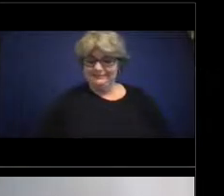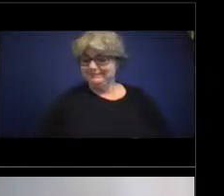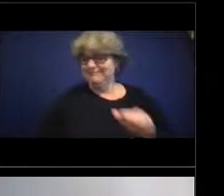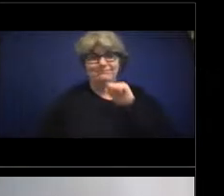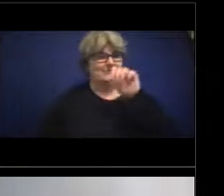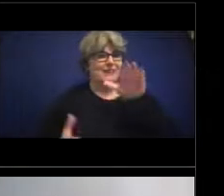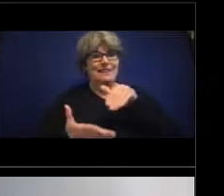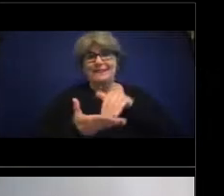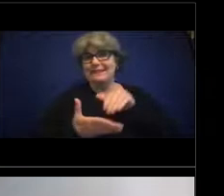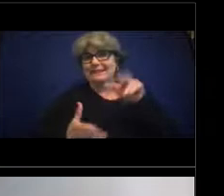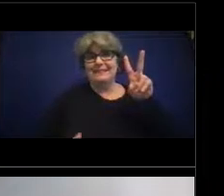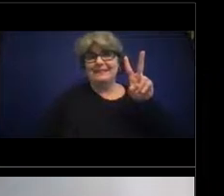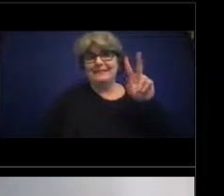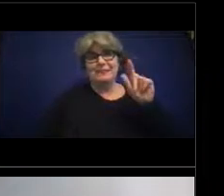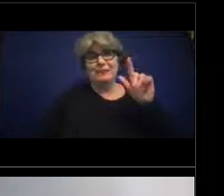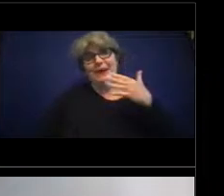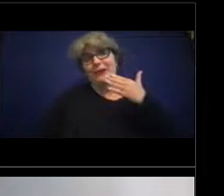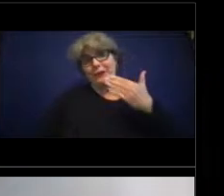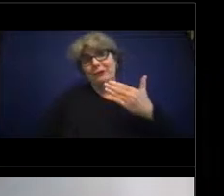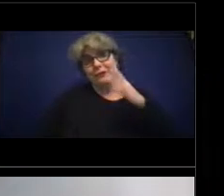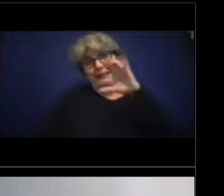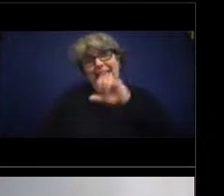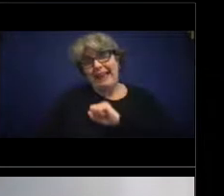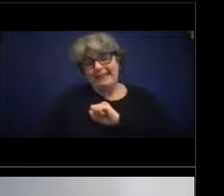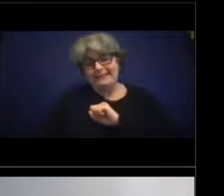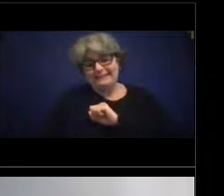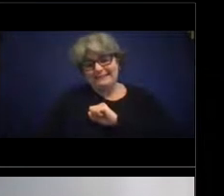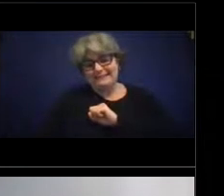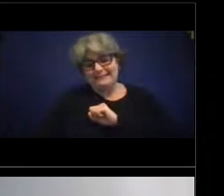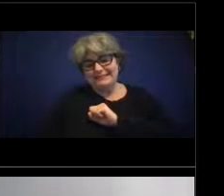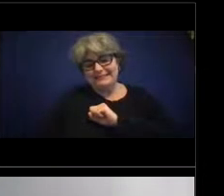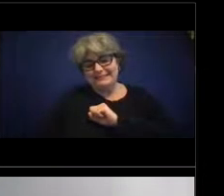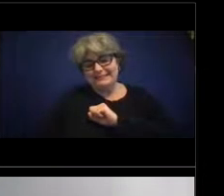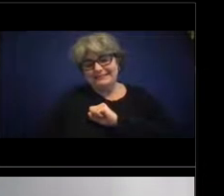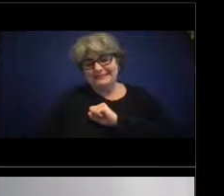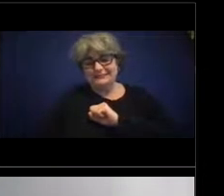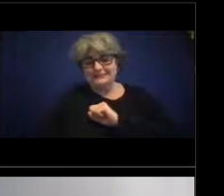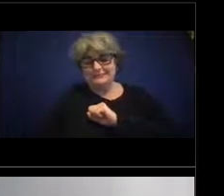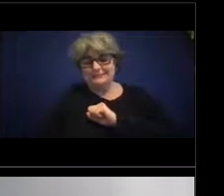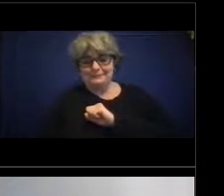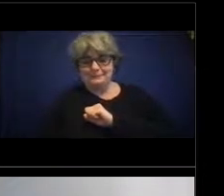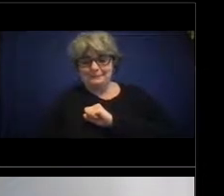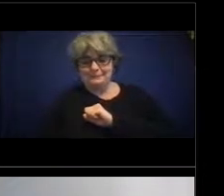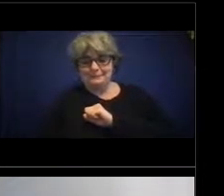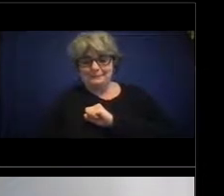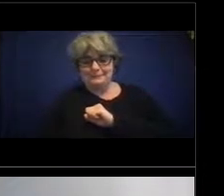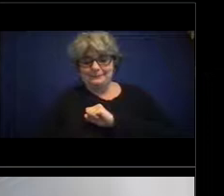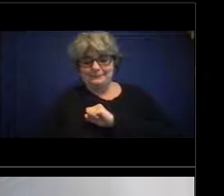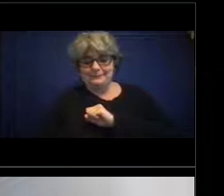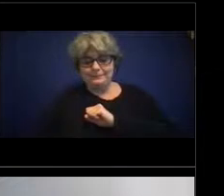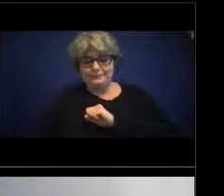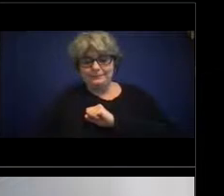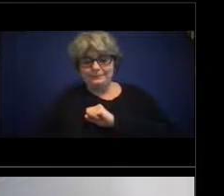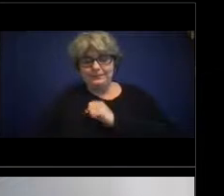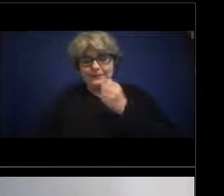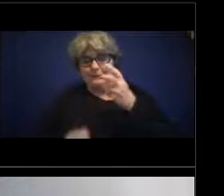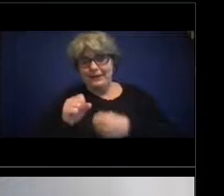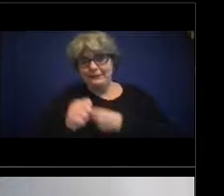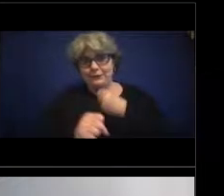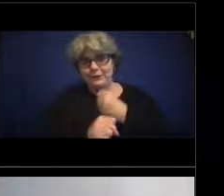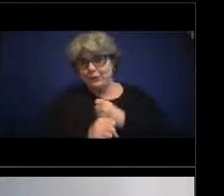It's not a bad guess. That's also another place that can experience some very bad drought and has experienced some really bad drought in the past few years. But